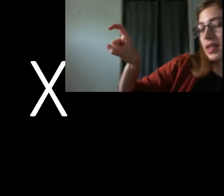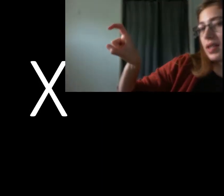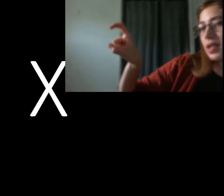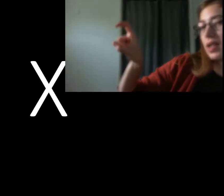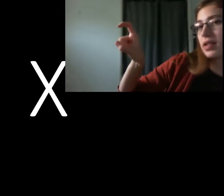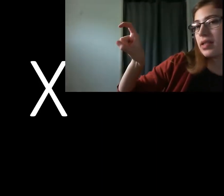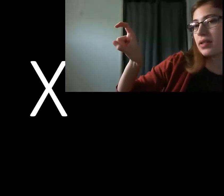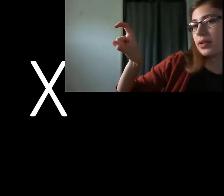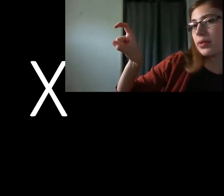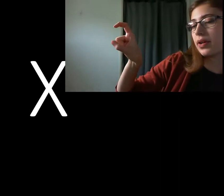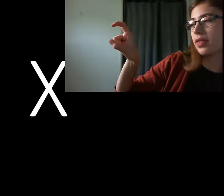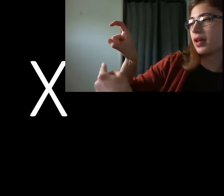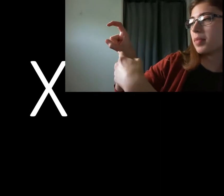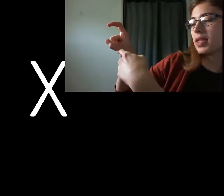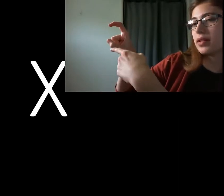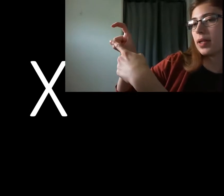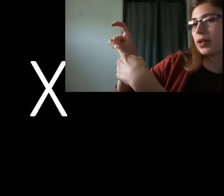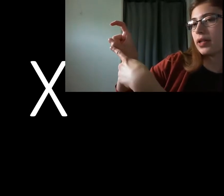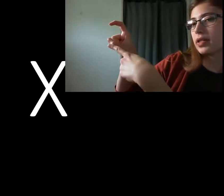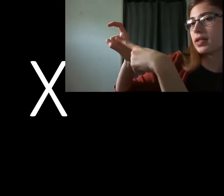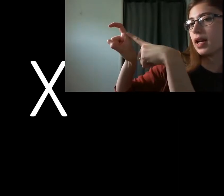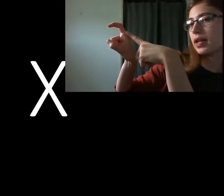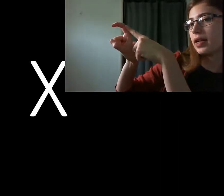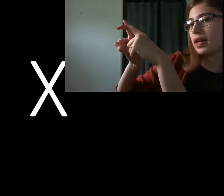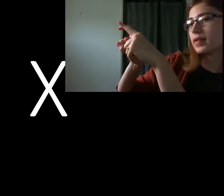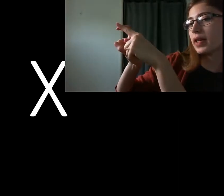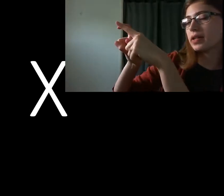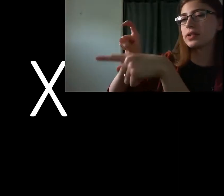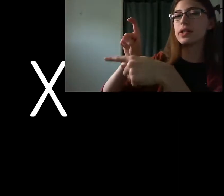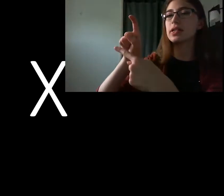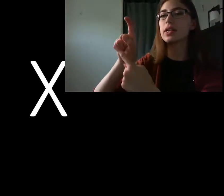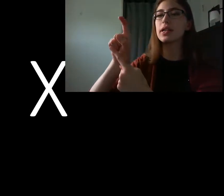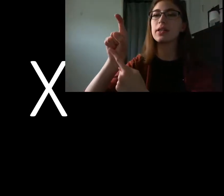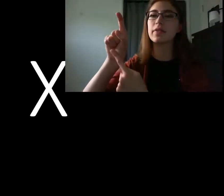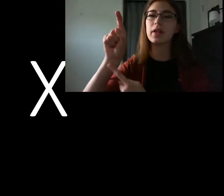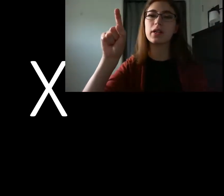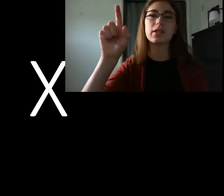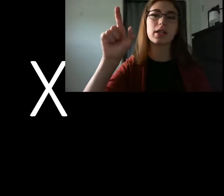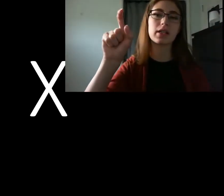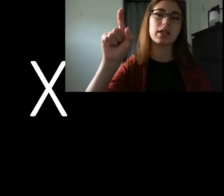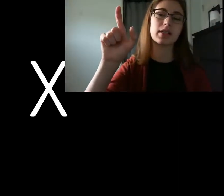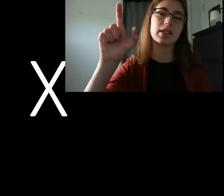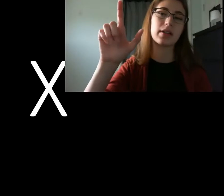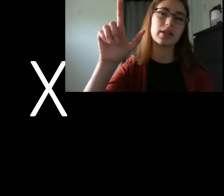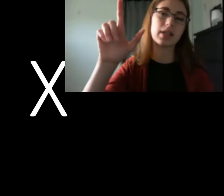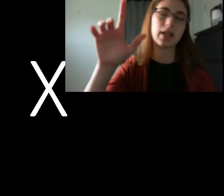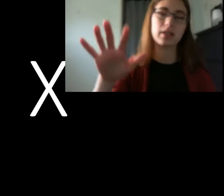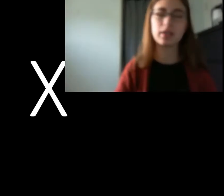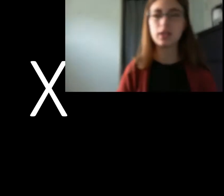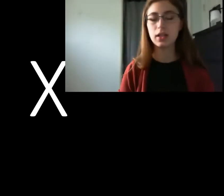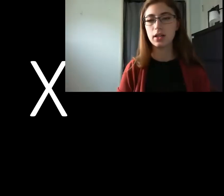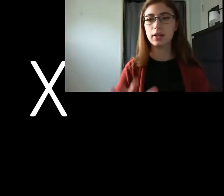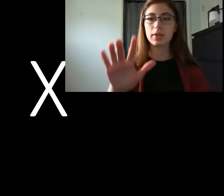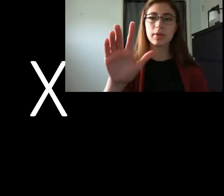X. So your thumb is a little bit crooked and your index finger is crooked and your other fingers are tucked down into your